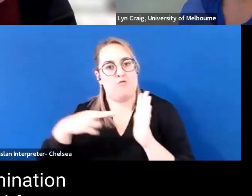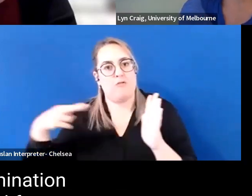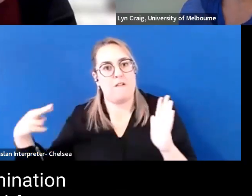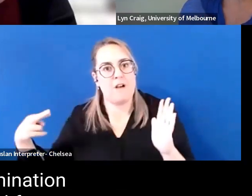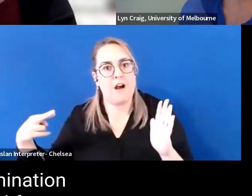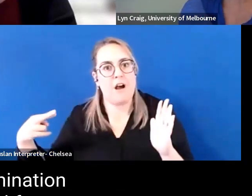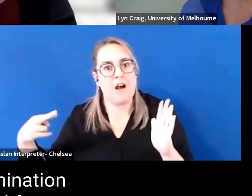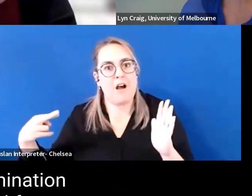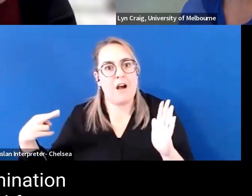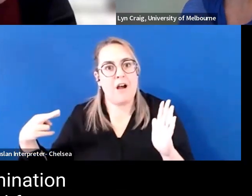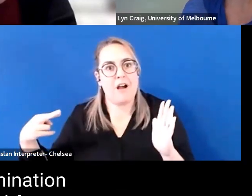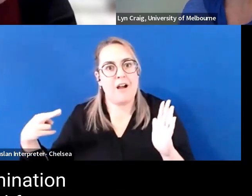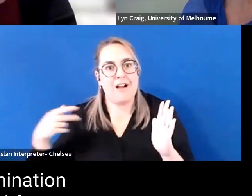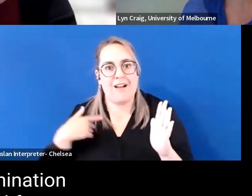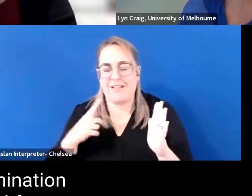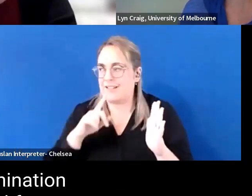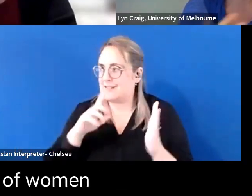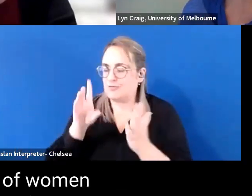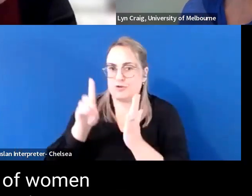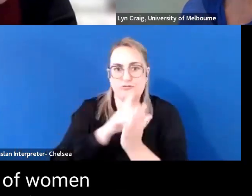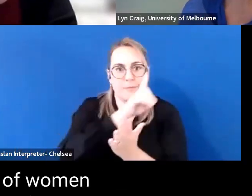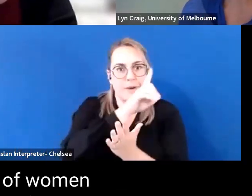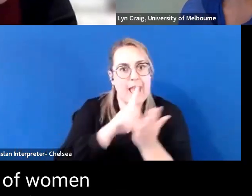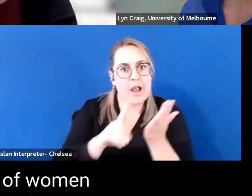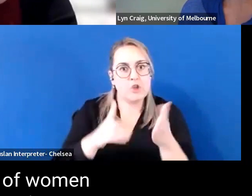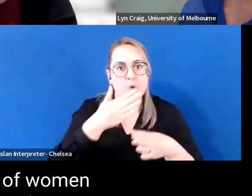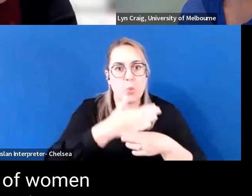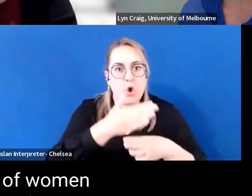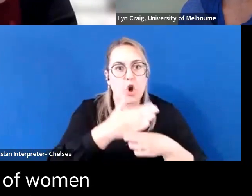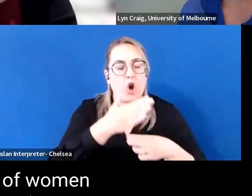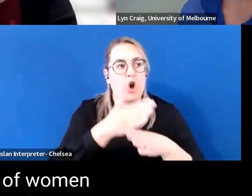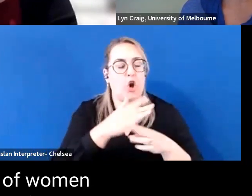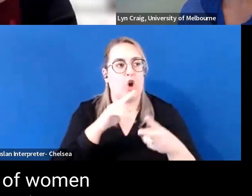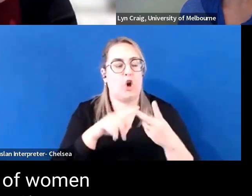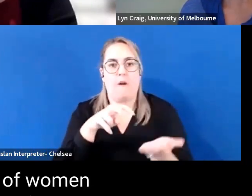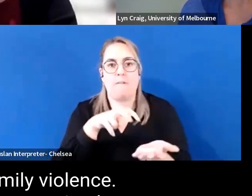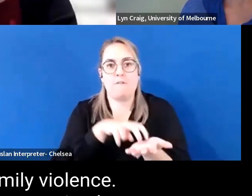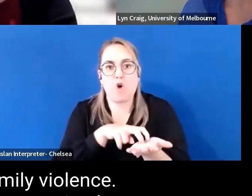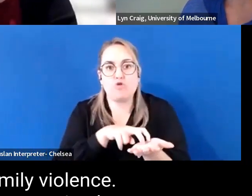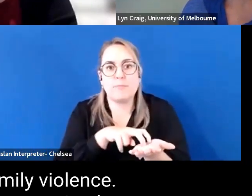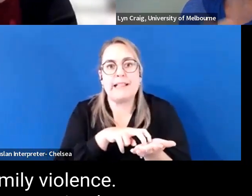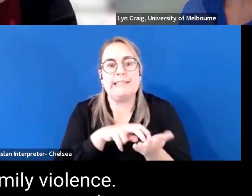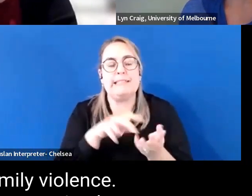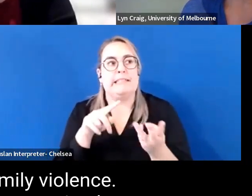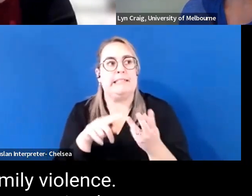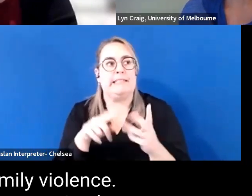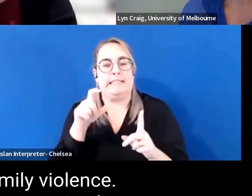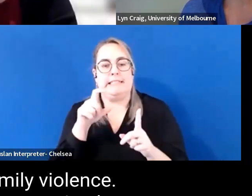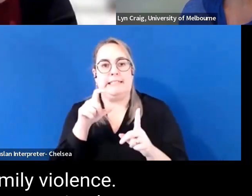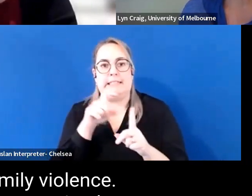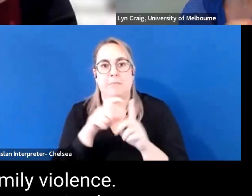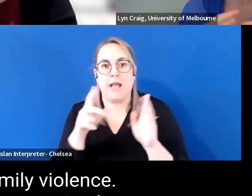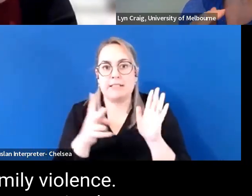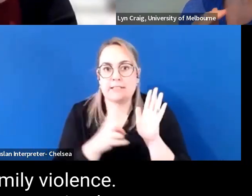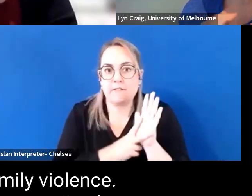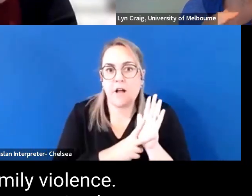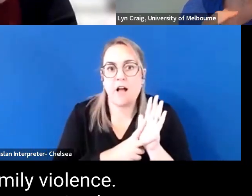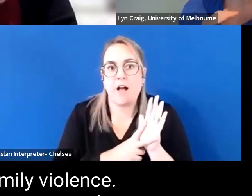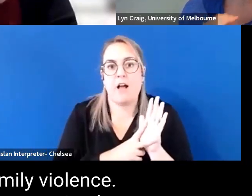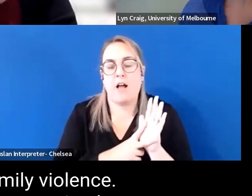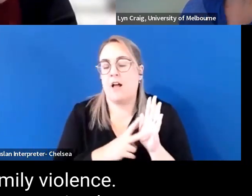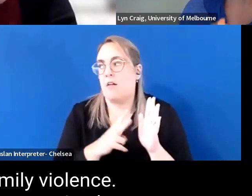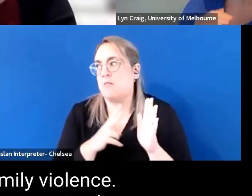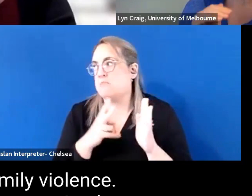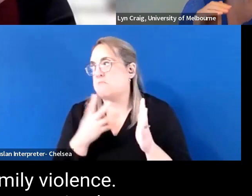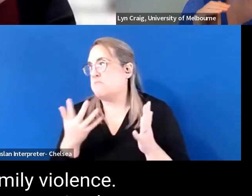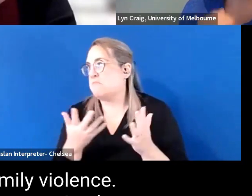by discrimination in the workforce, vulnerability of women to domestic and intimate family violence.